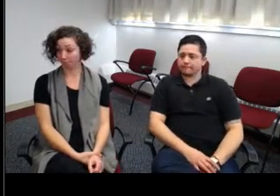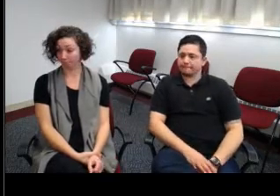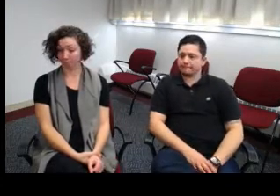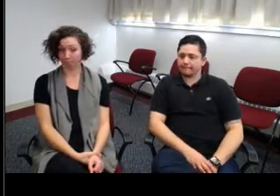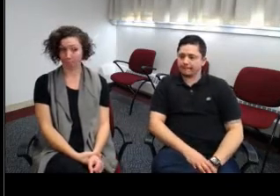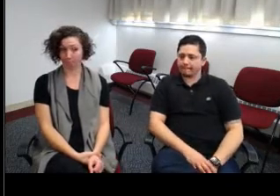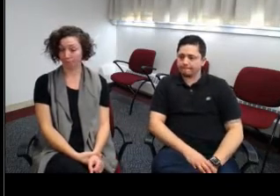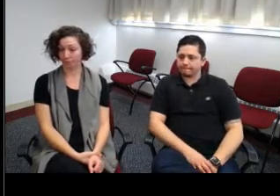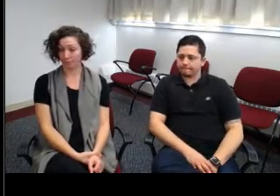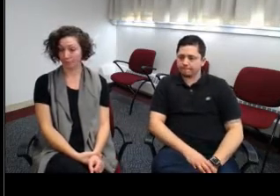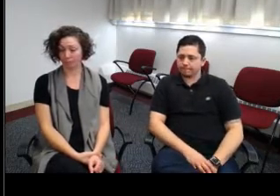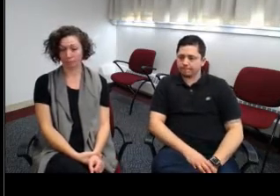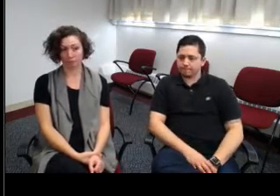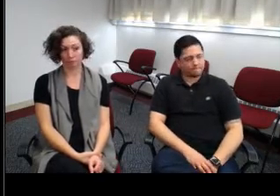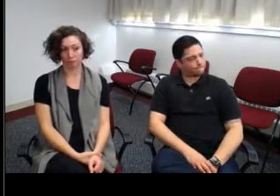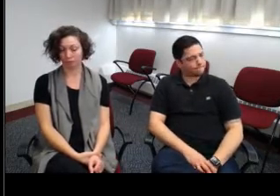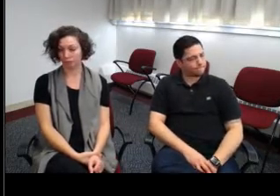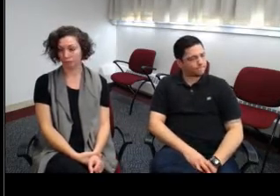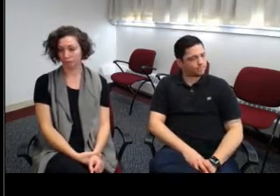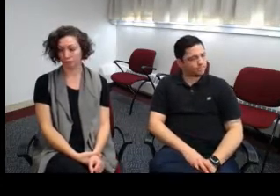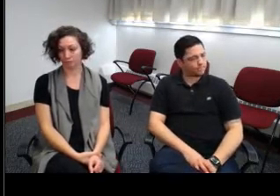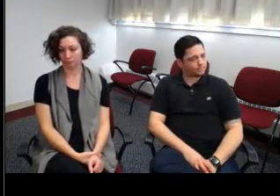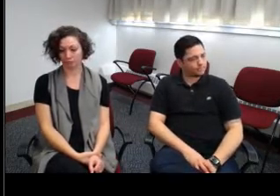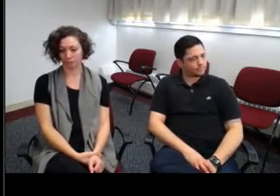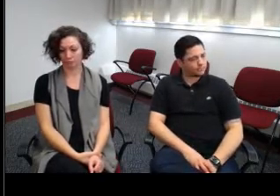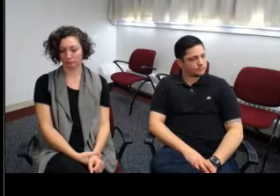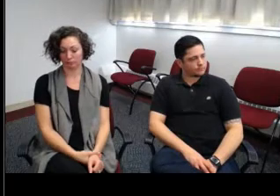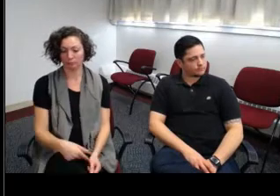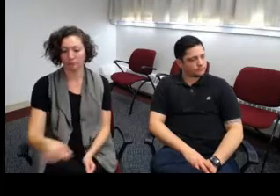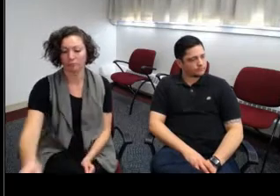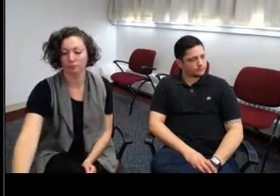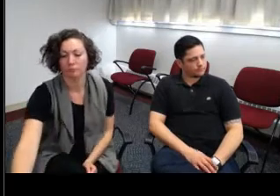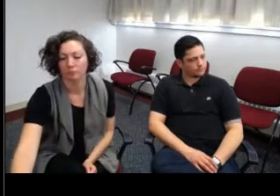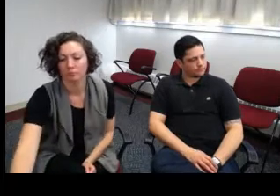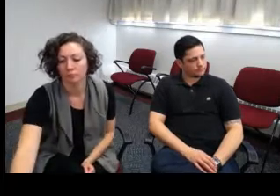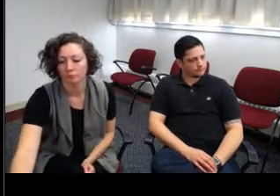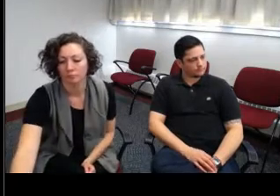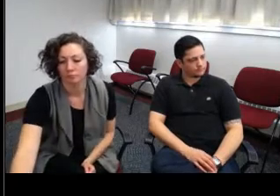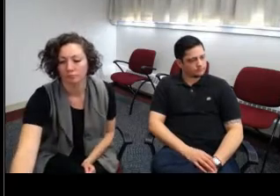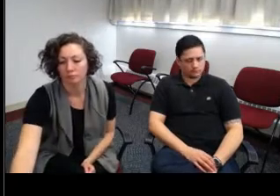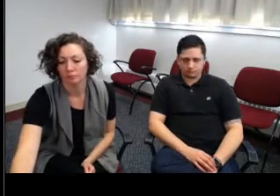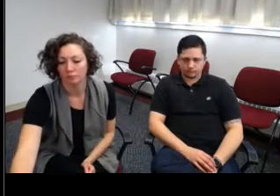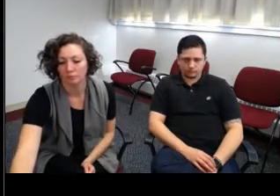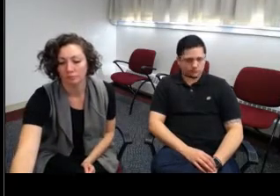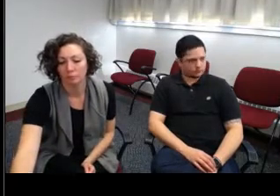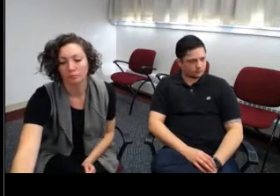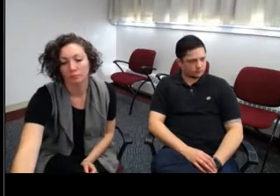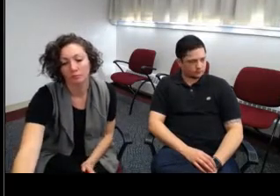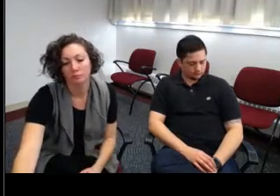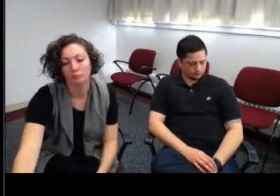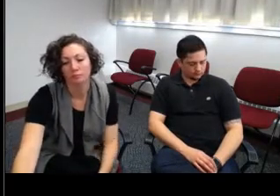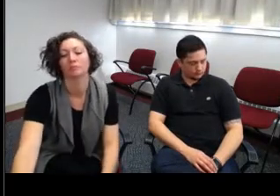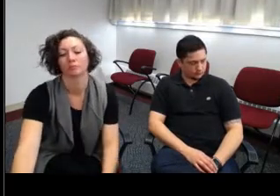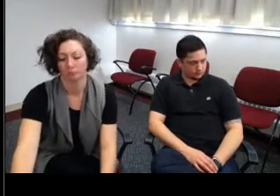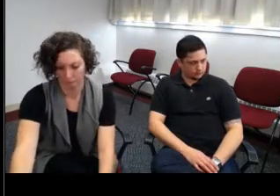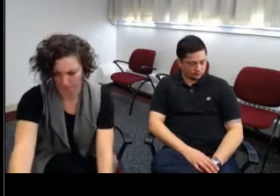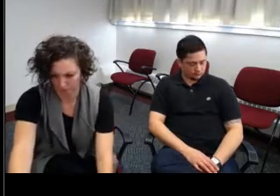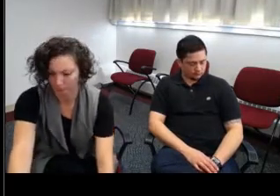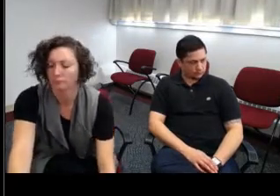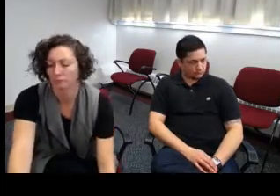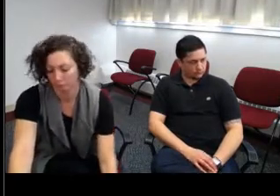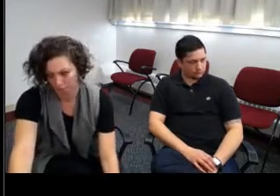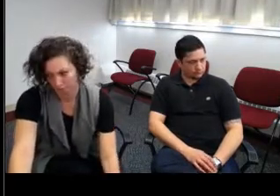Sure. So someone was interested about principle number 3. Can you explain a bit more about what you mean about